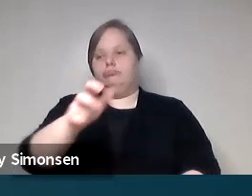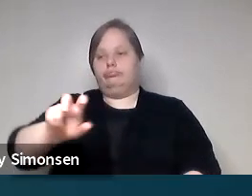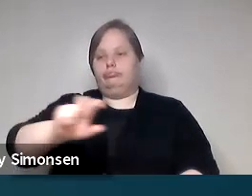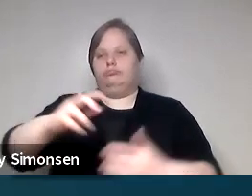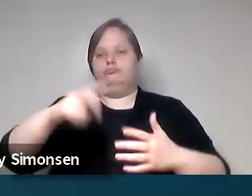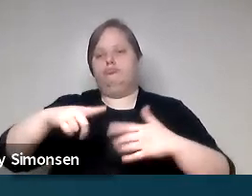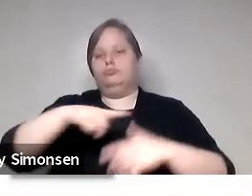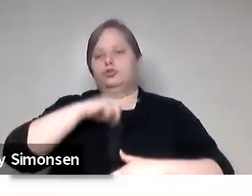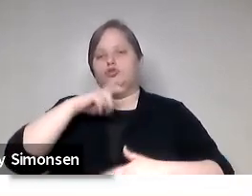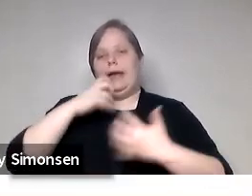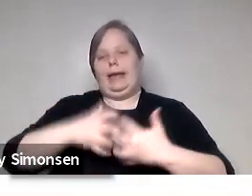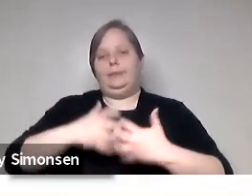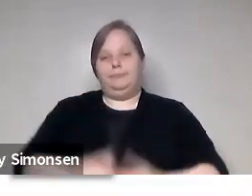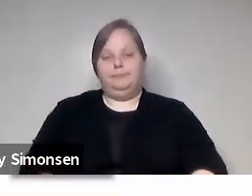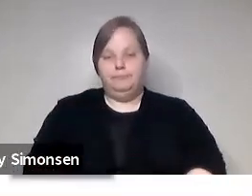where they're at.